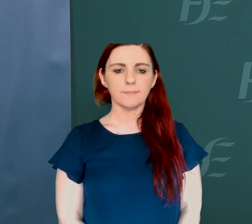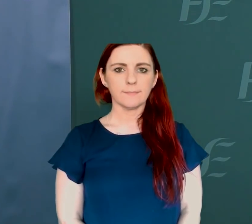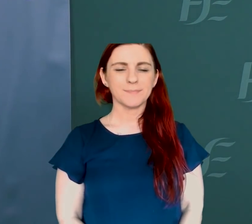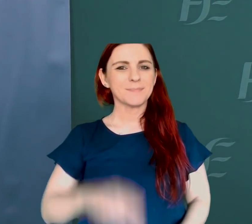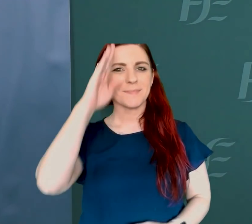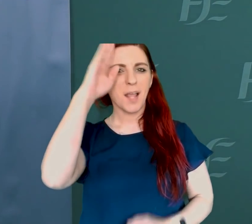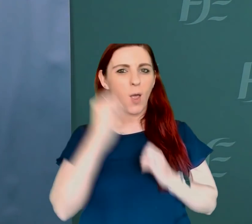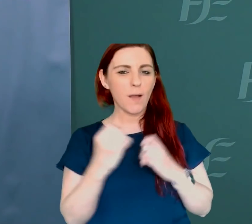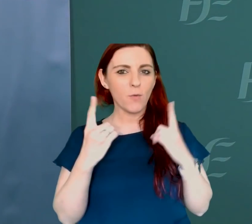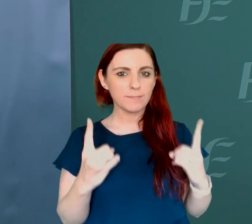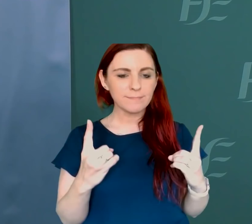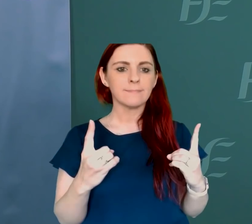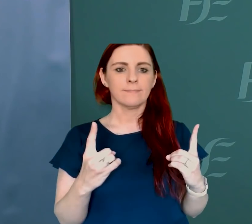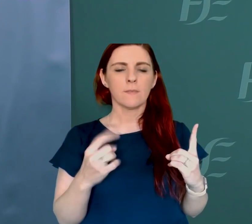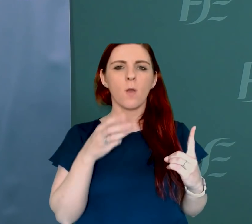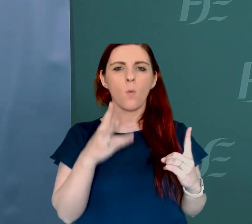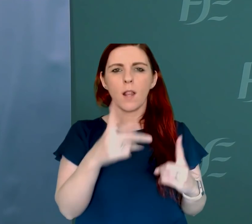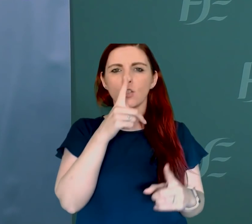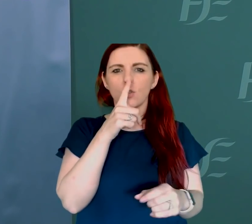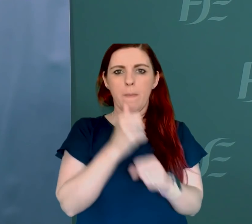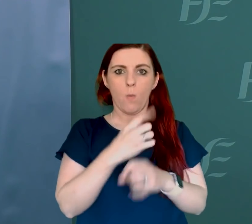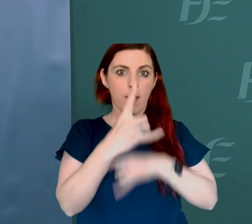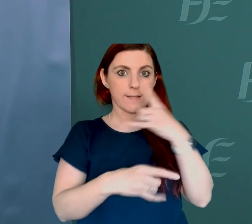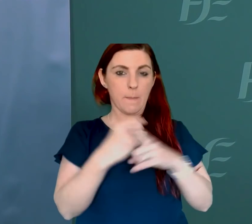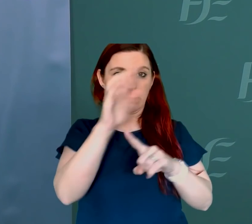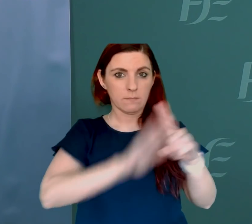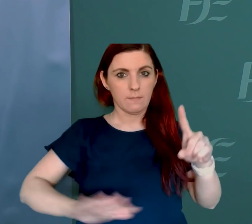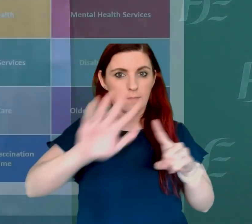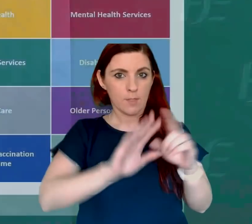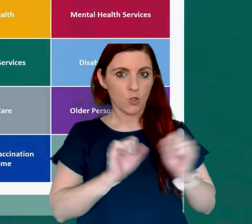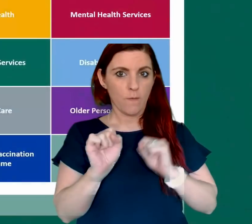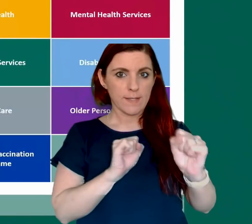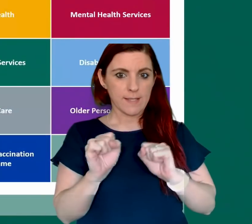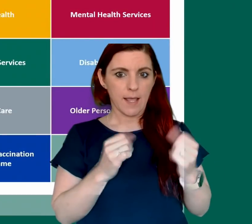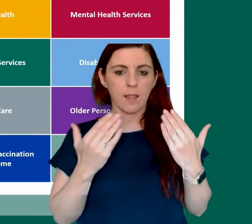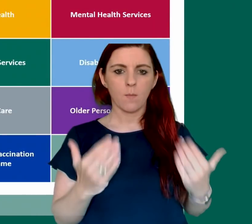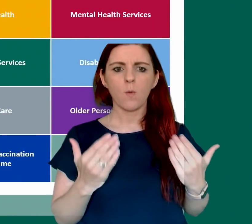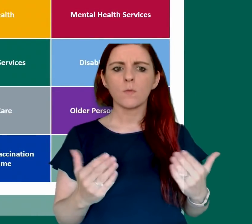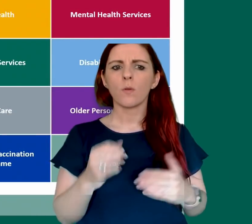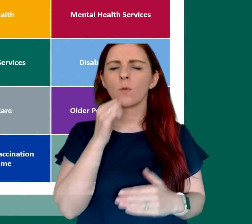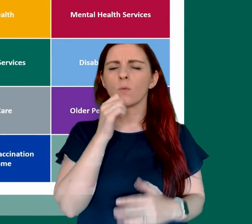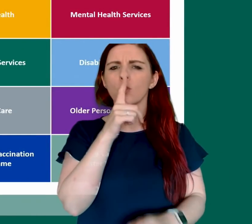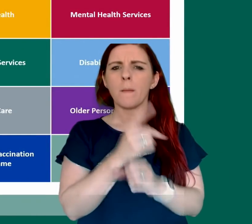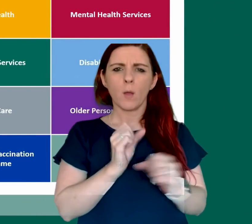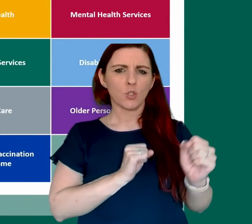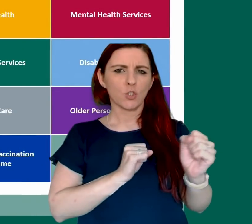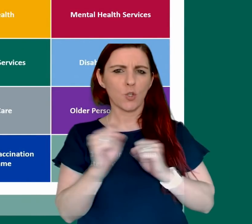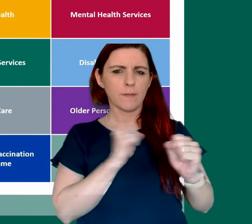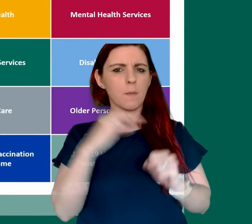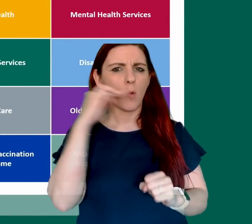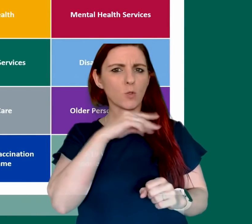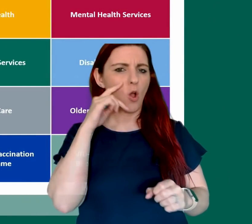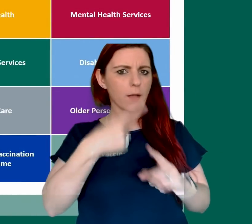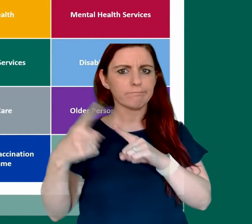Good afternoon, everyone. I'm going to talk through the position across our services. So just when we talk about services, it's important to look at the range of services